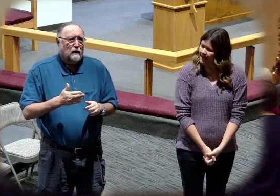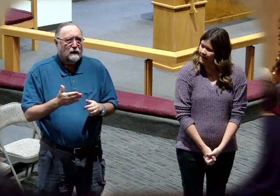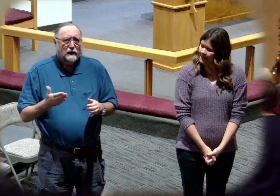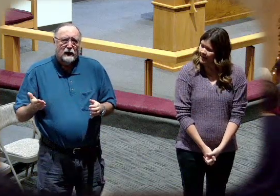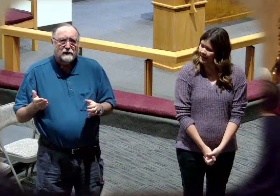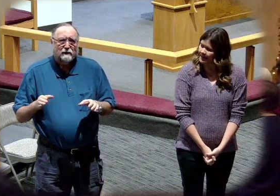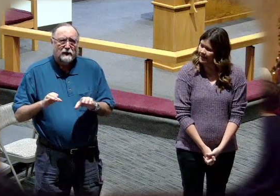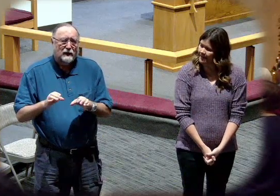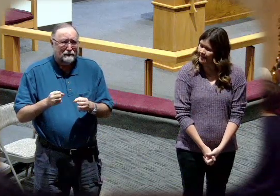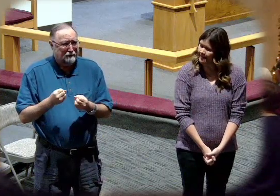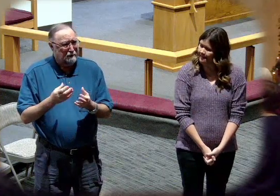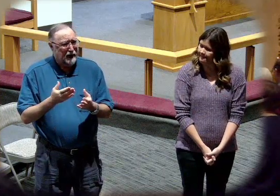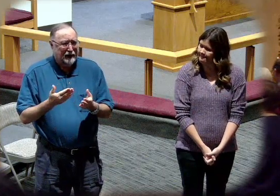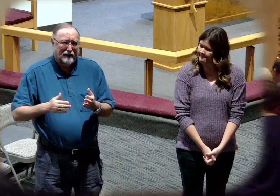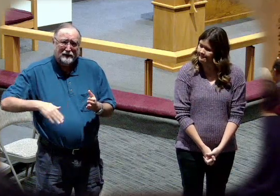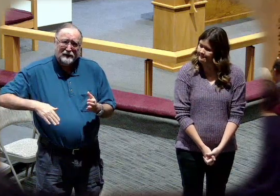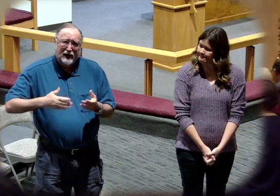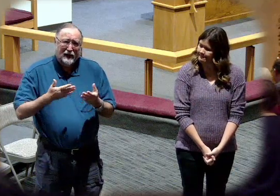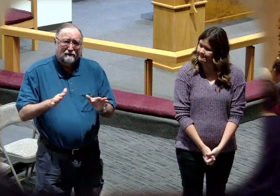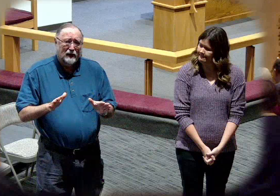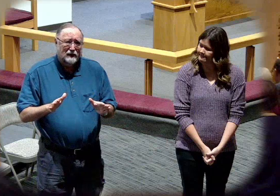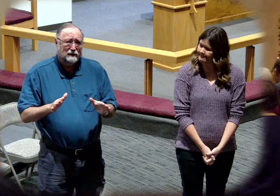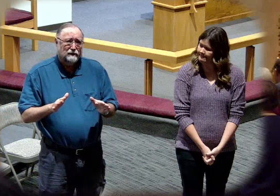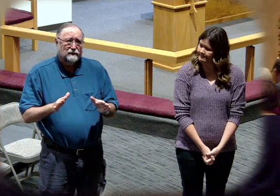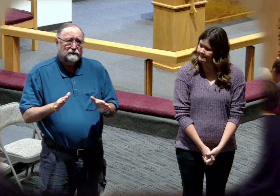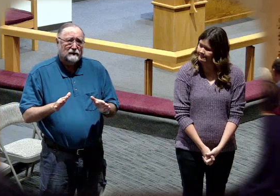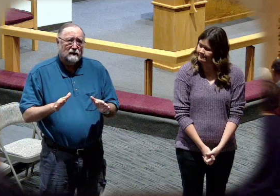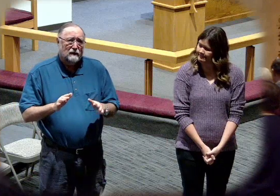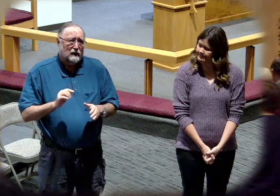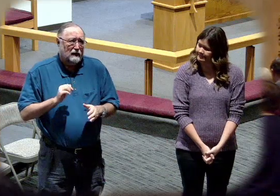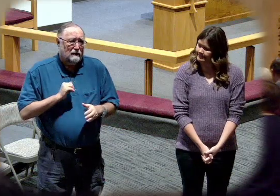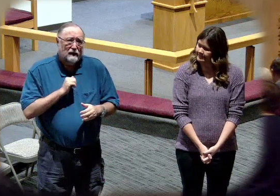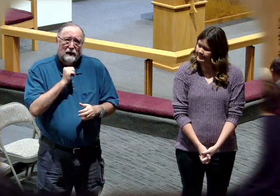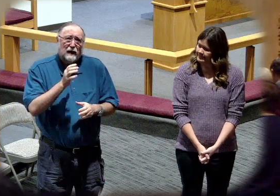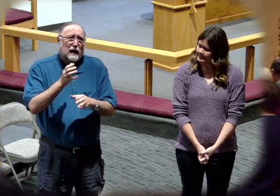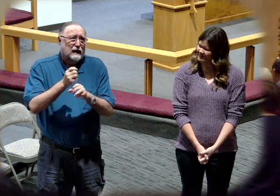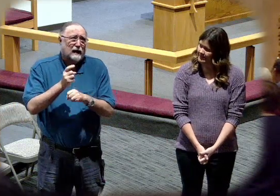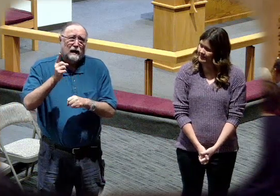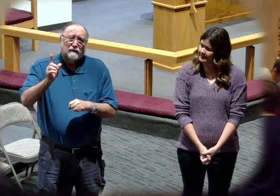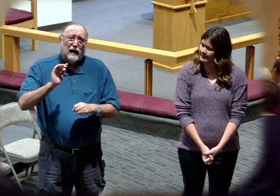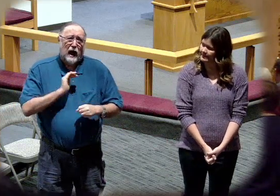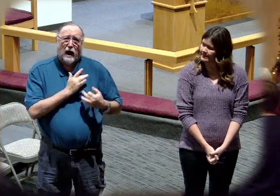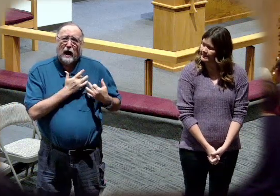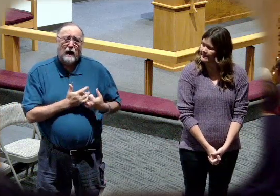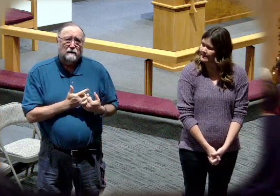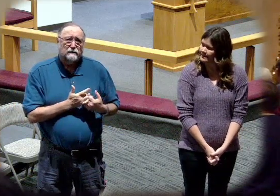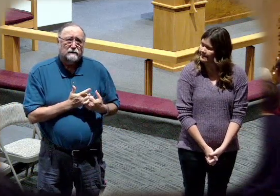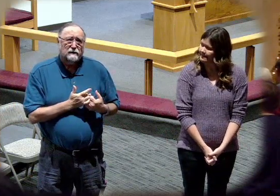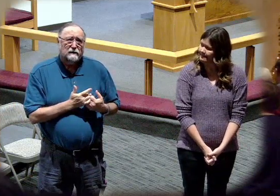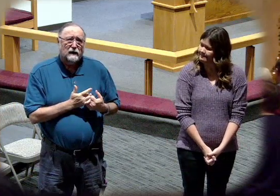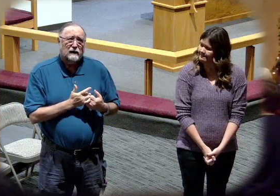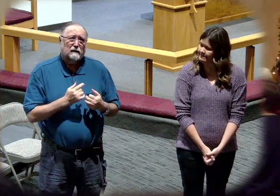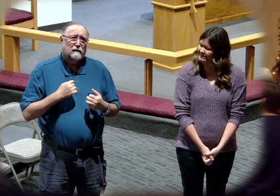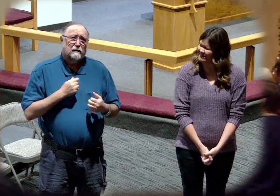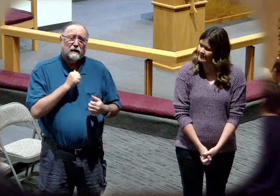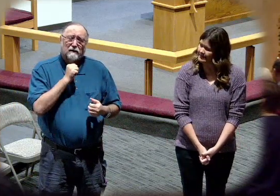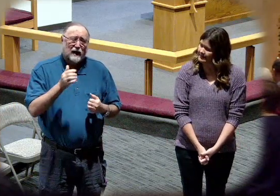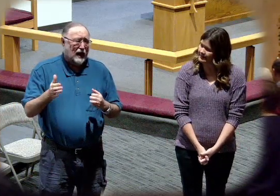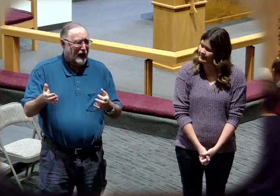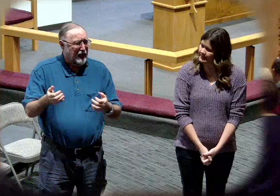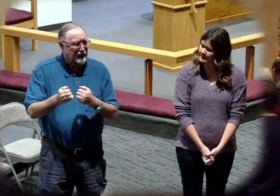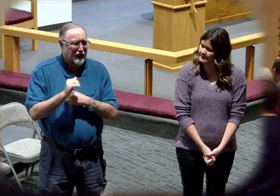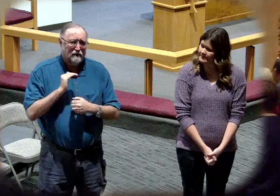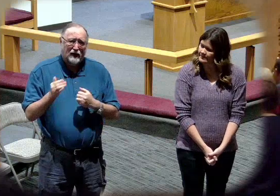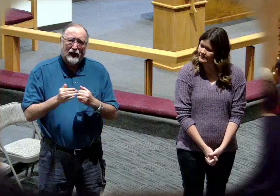done and by what we have left undone. We have not loved you with our whole heart. We have not loved our